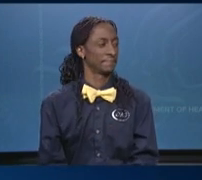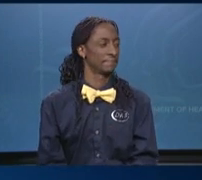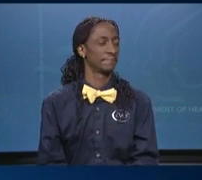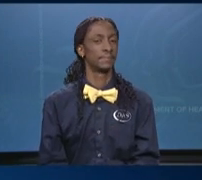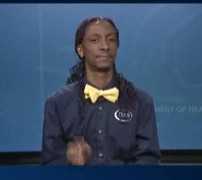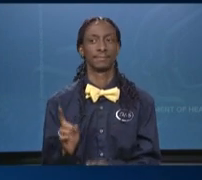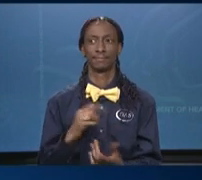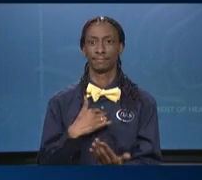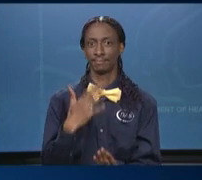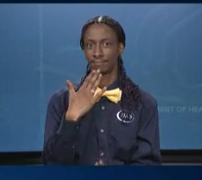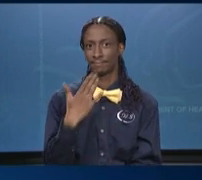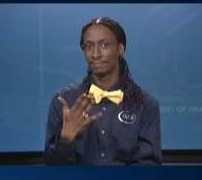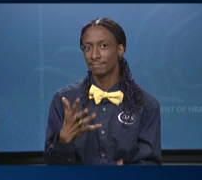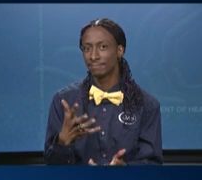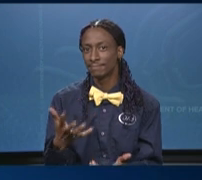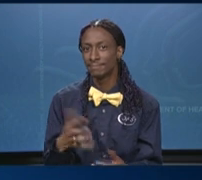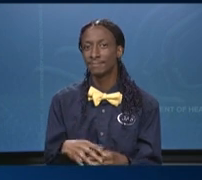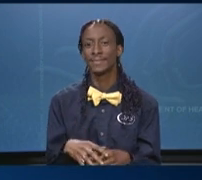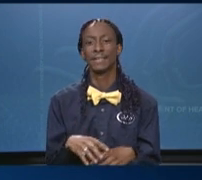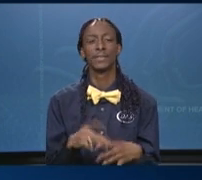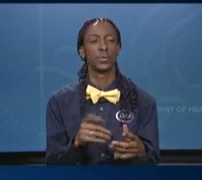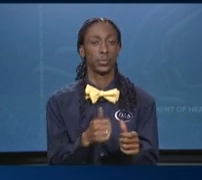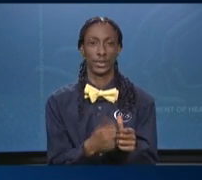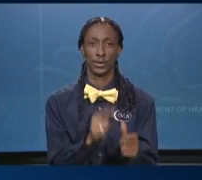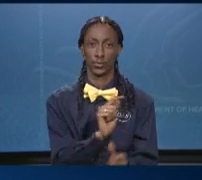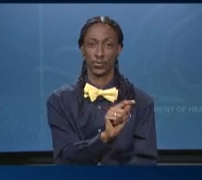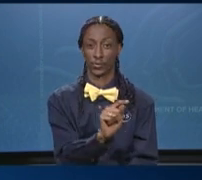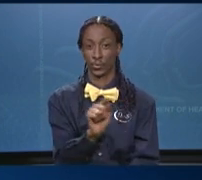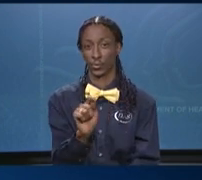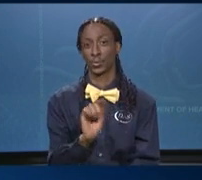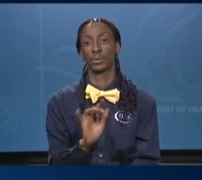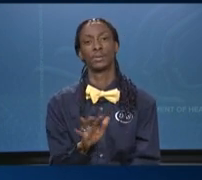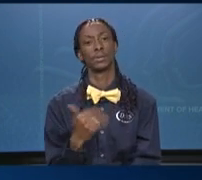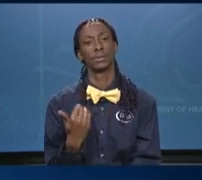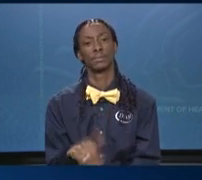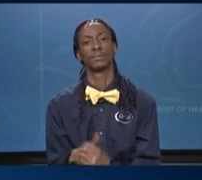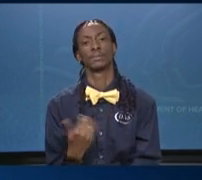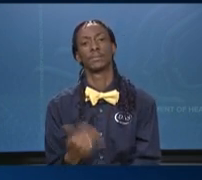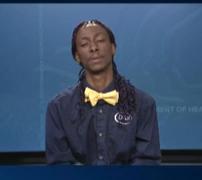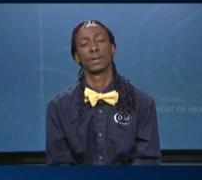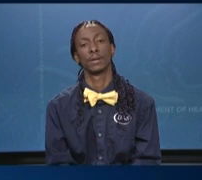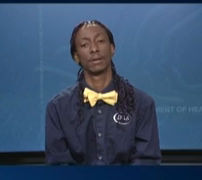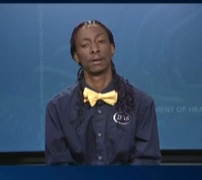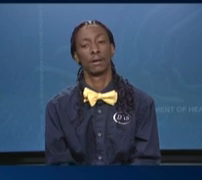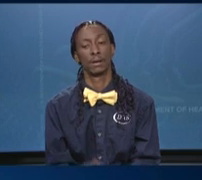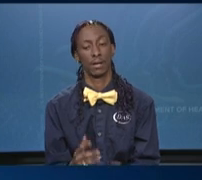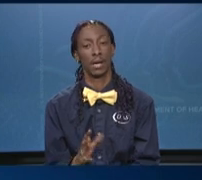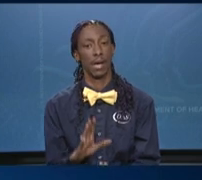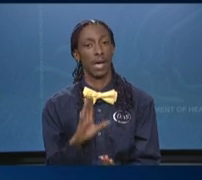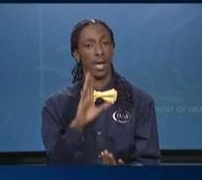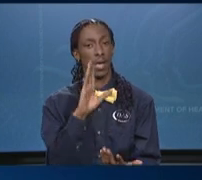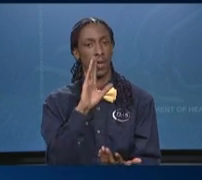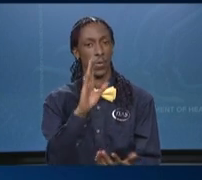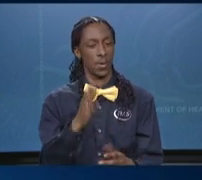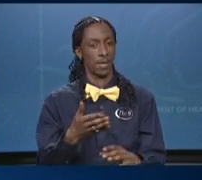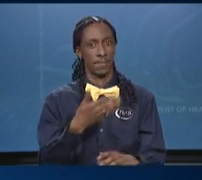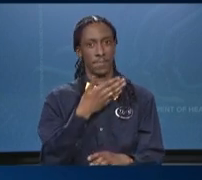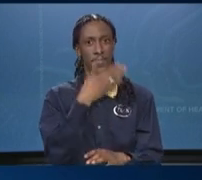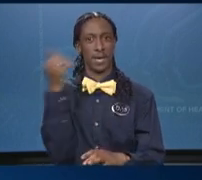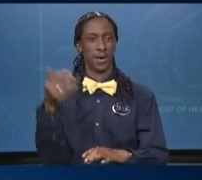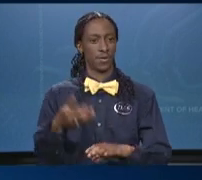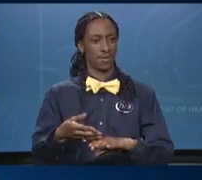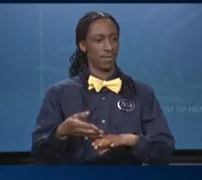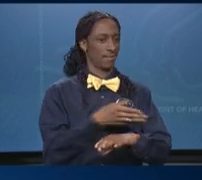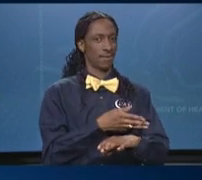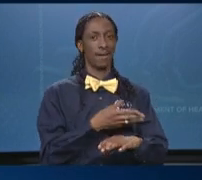Beth, thank you very much, and to each and every one of you. It's going to be even better than it is today when we get to actually gather and